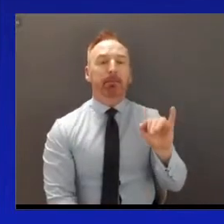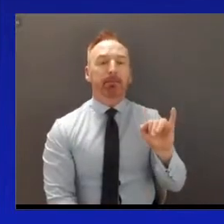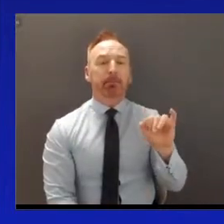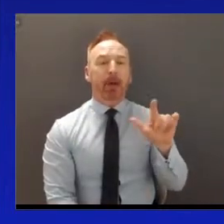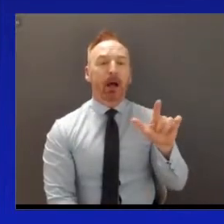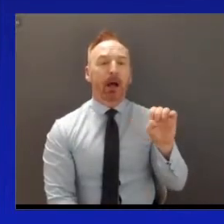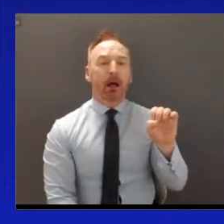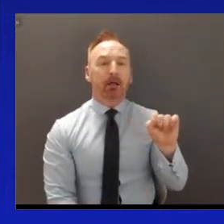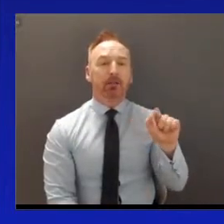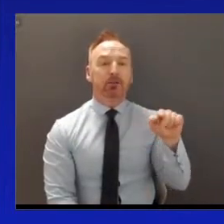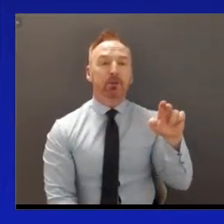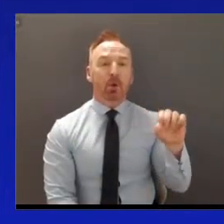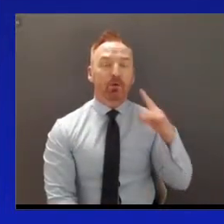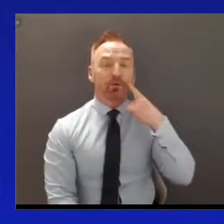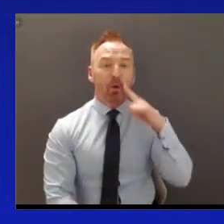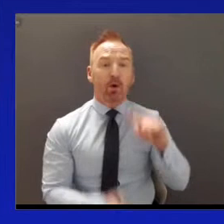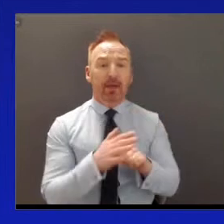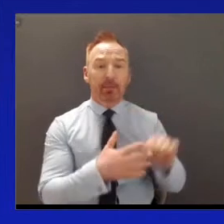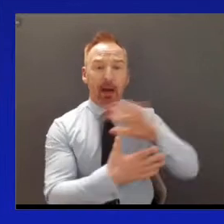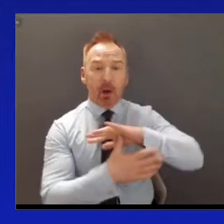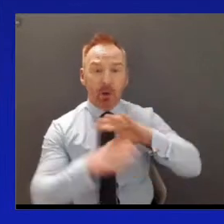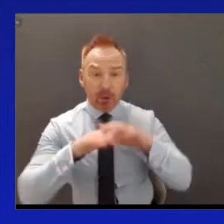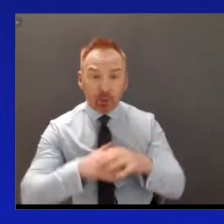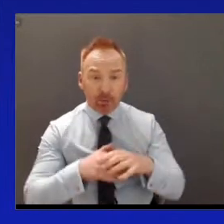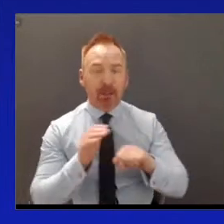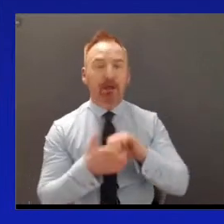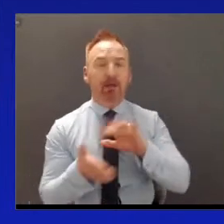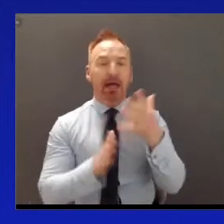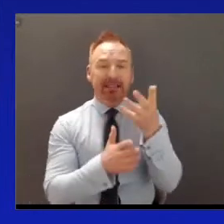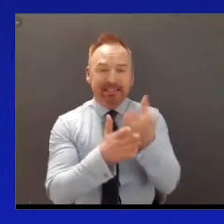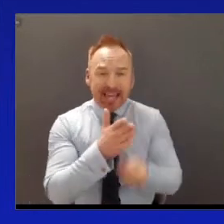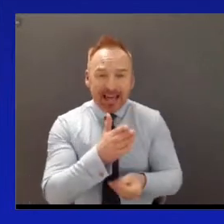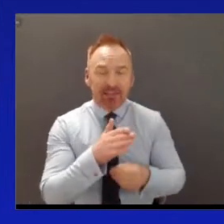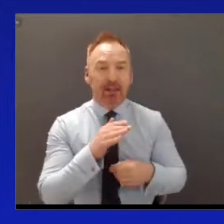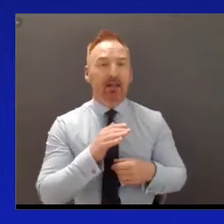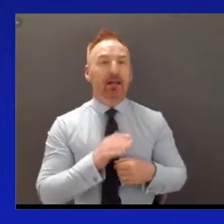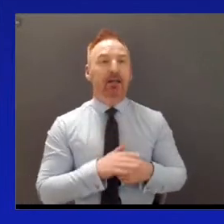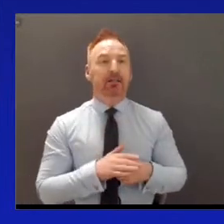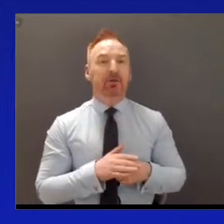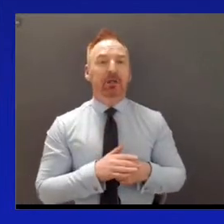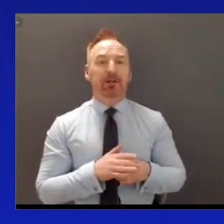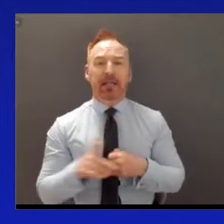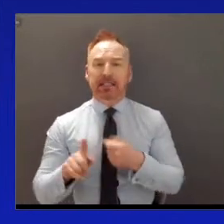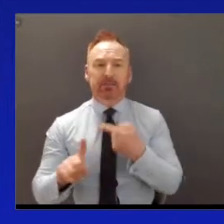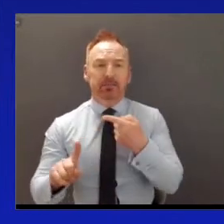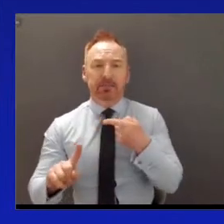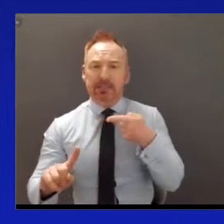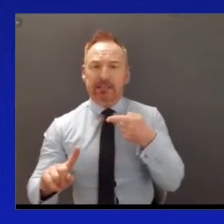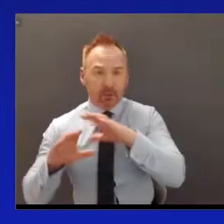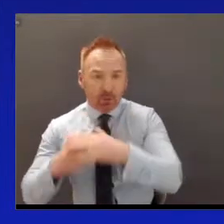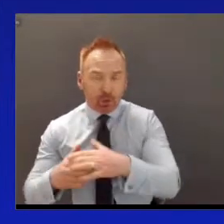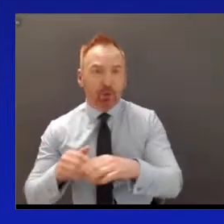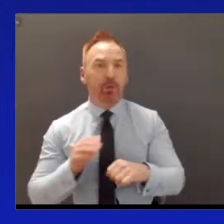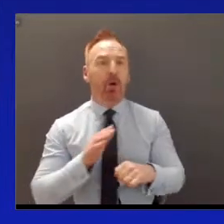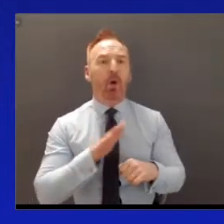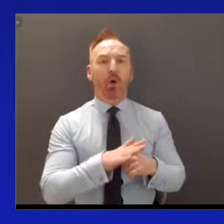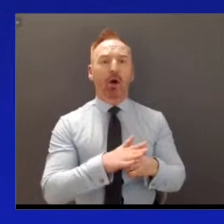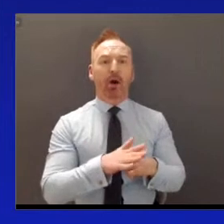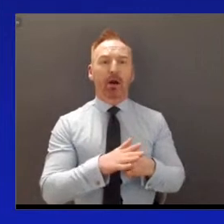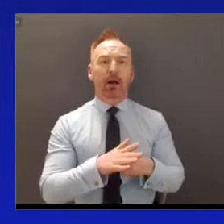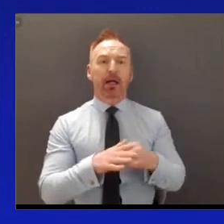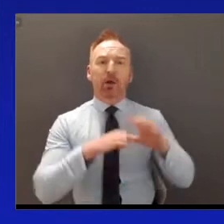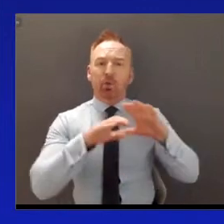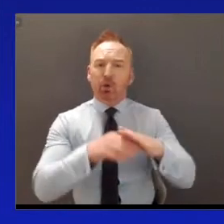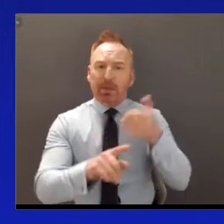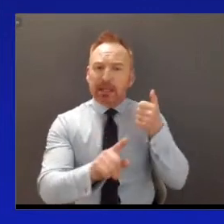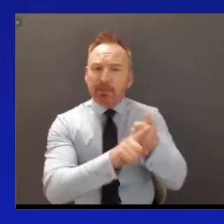those priority groups where the deaths and the extreme cases of being impacted by COVID, that we're achieving those priorities. So it's